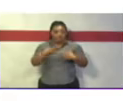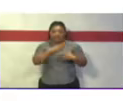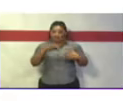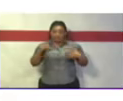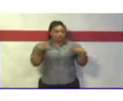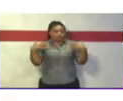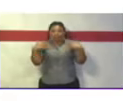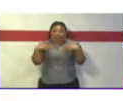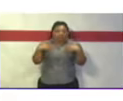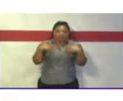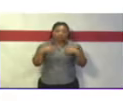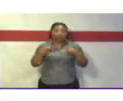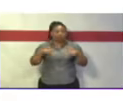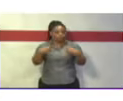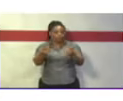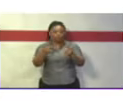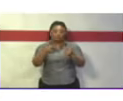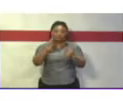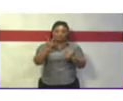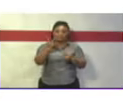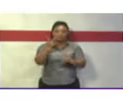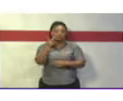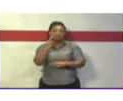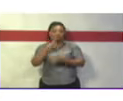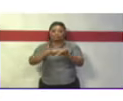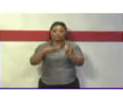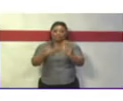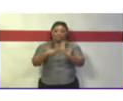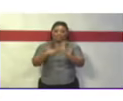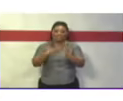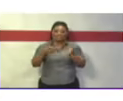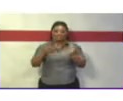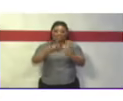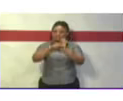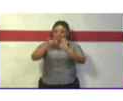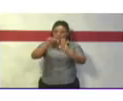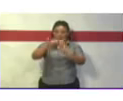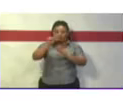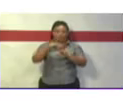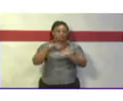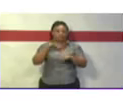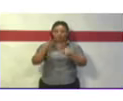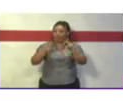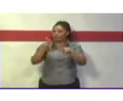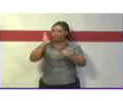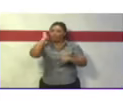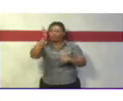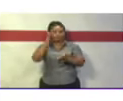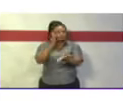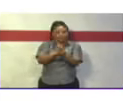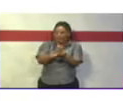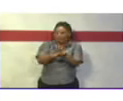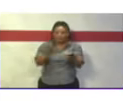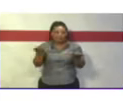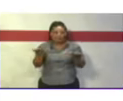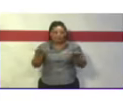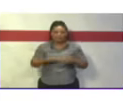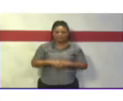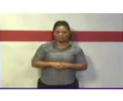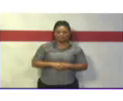go for the second dose. What does this mean for the vaccination program for young people? Would it be stopped? And then one of the things